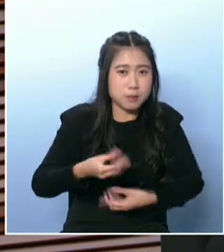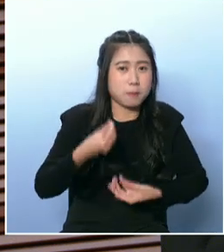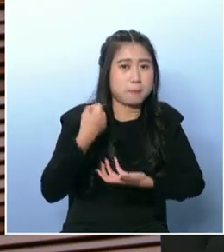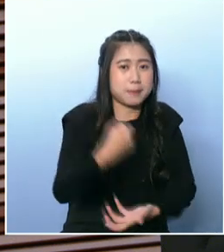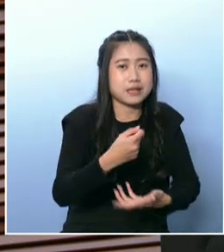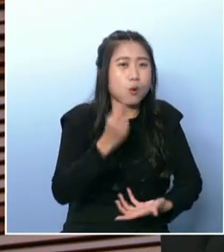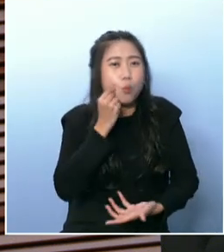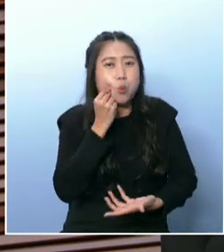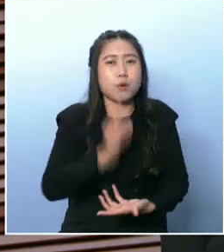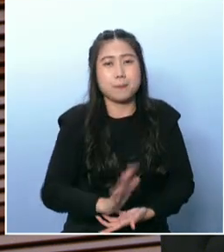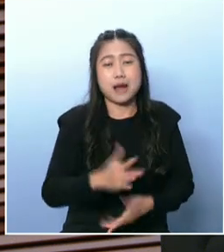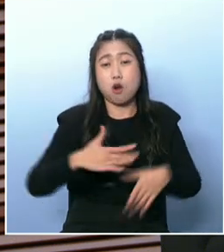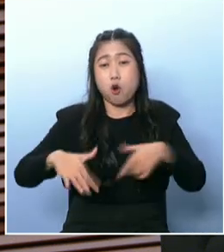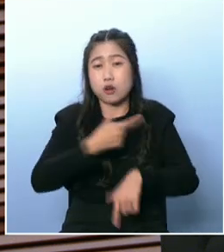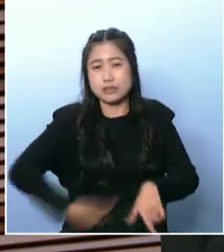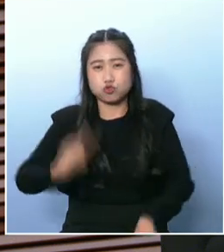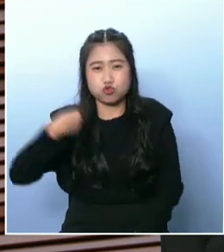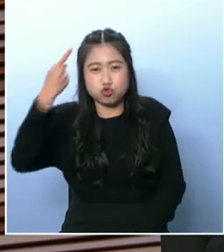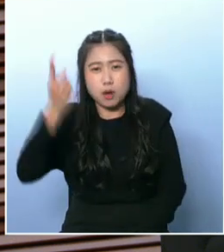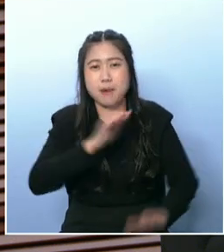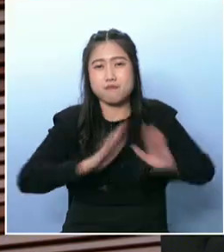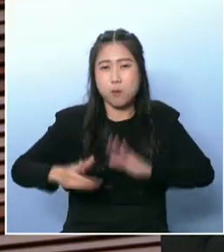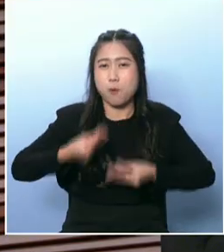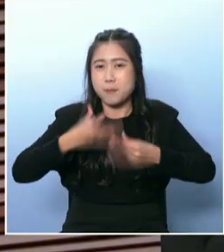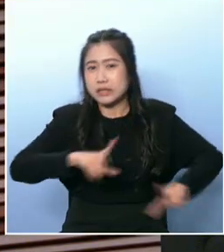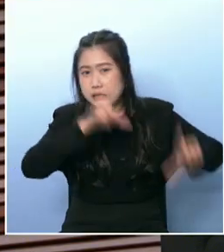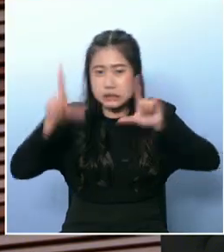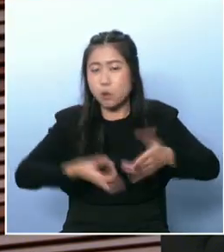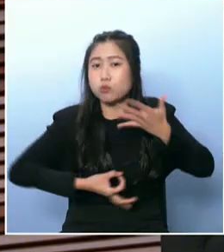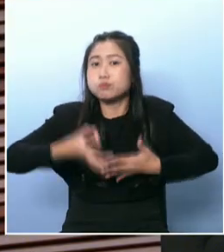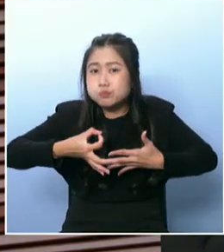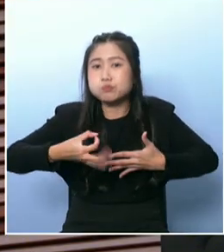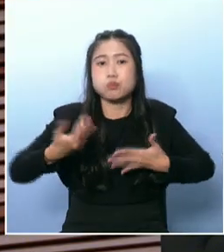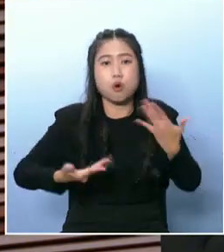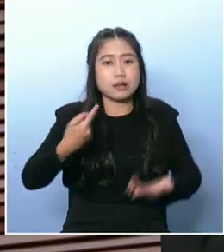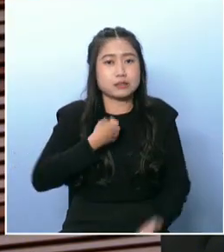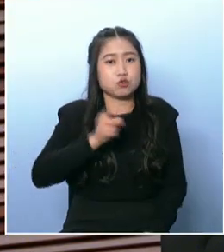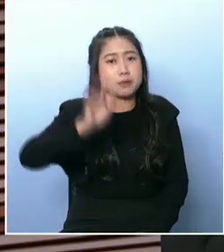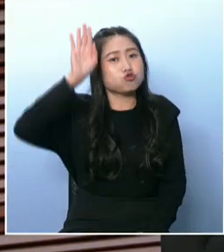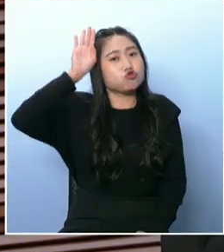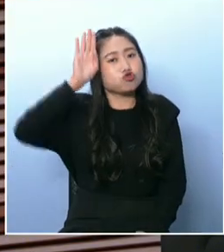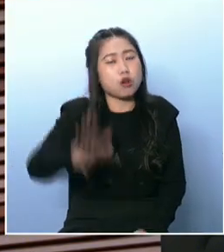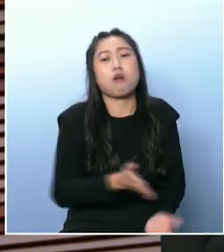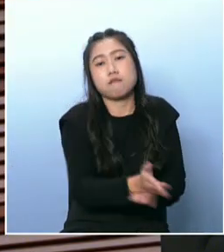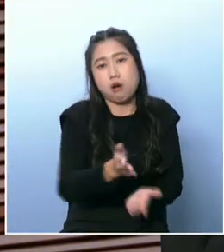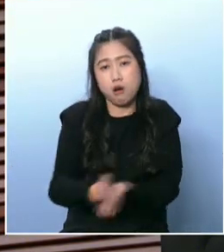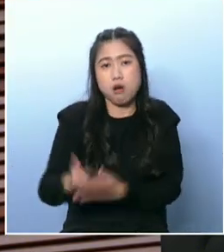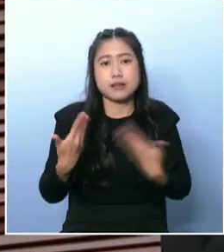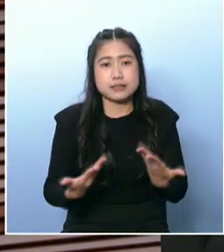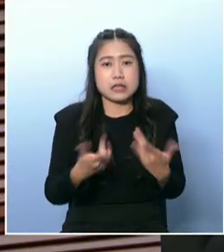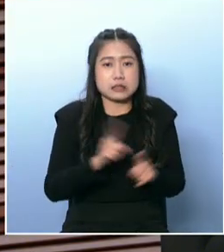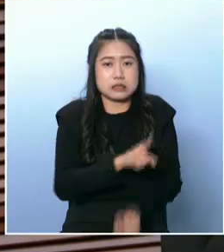we have to see how we can try to find more resources to provide better service rather than just basic needs for